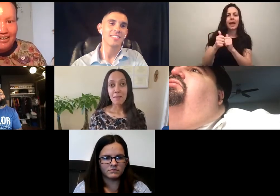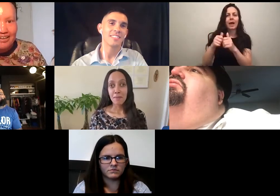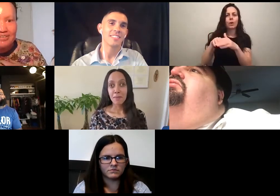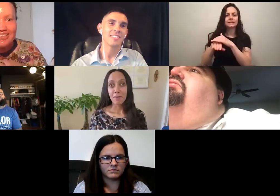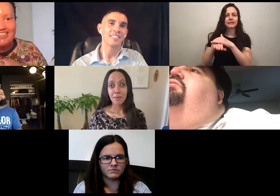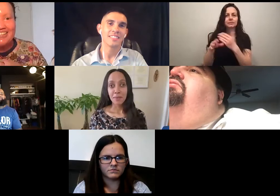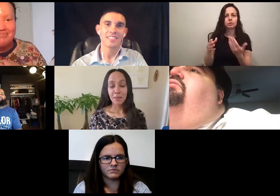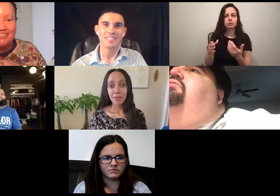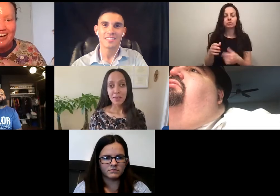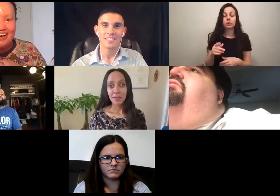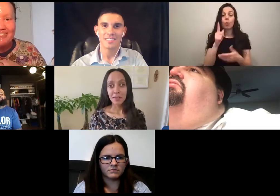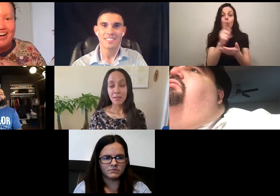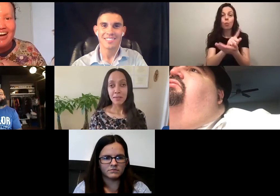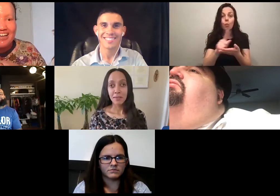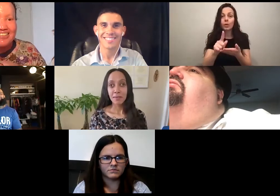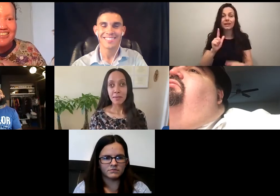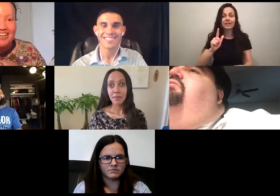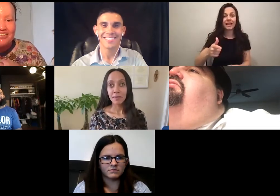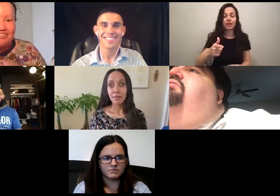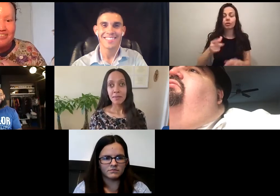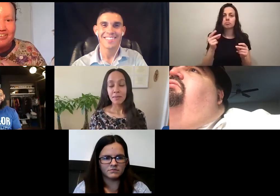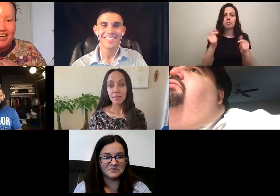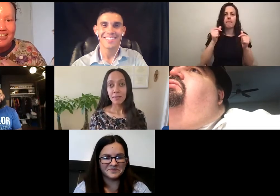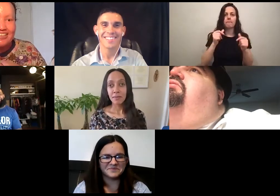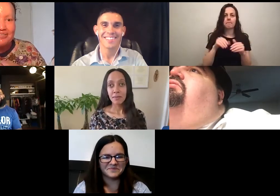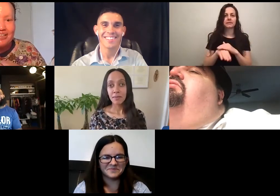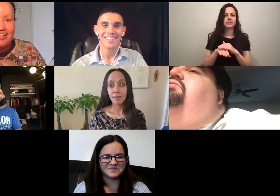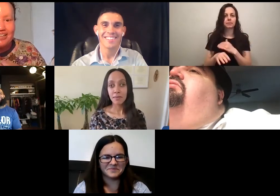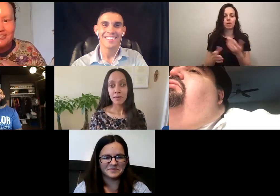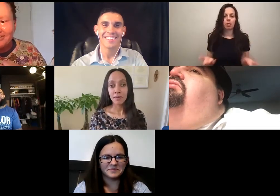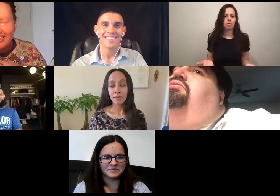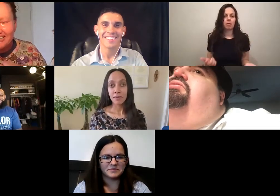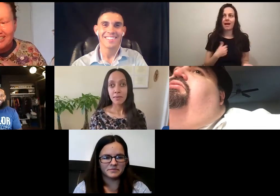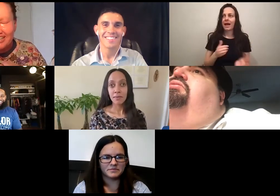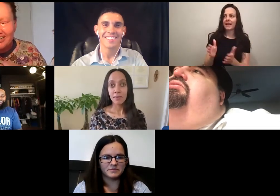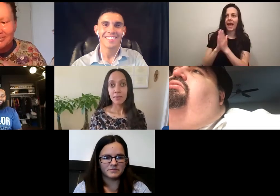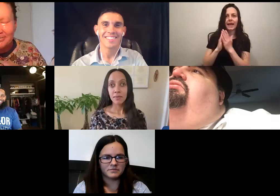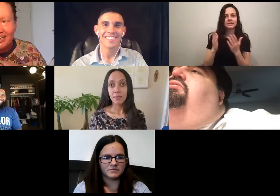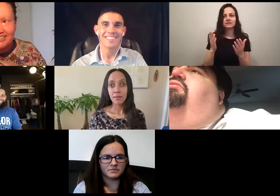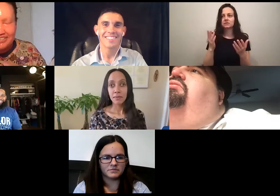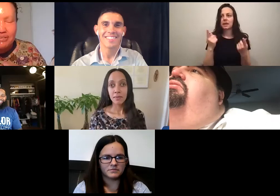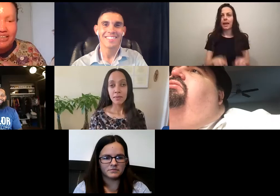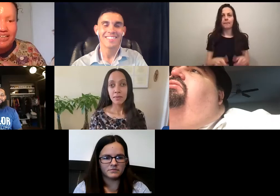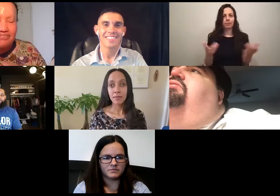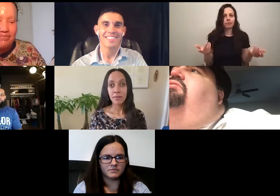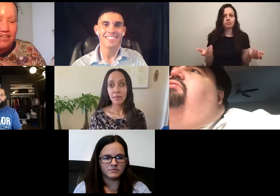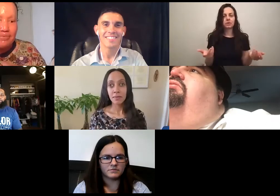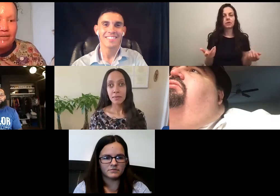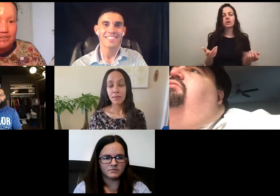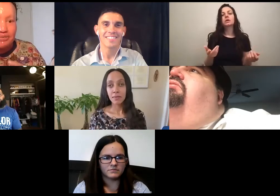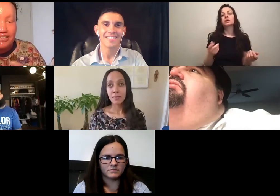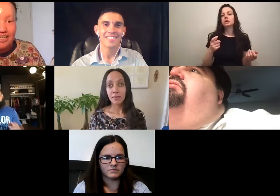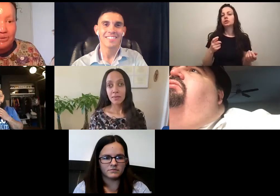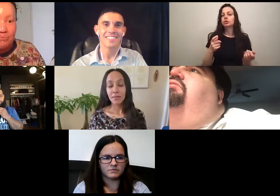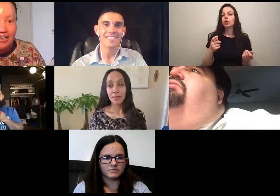week, it was accessible. After I asked for accessibility, it was granted, and it took accessibility for me to be